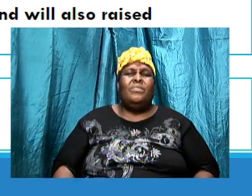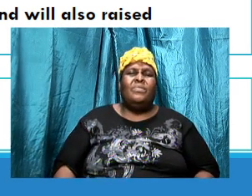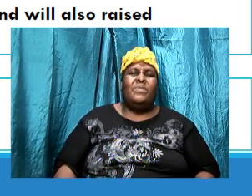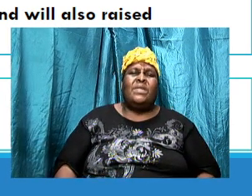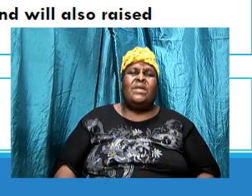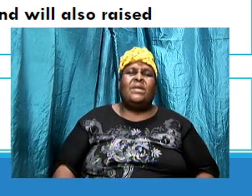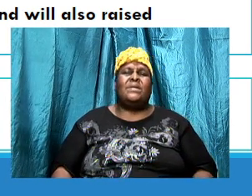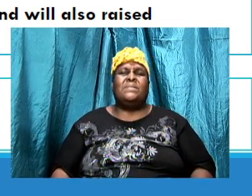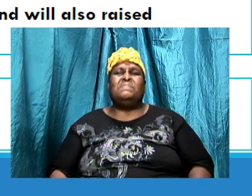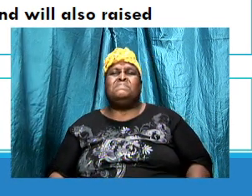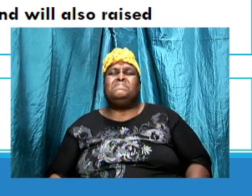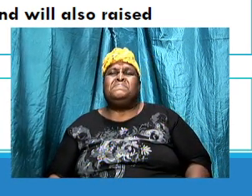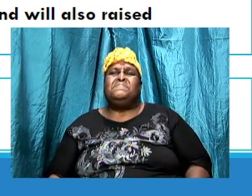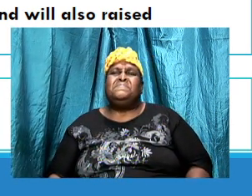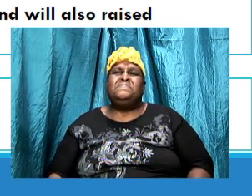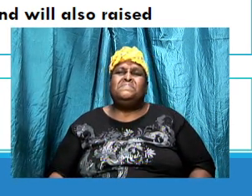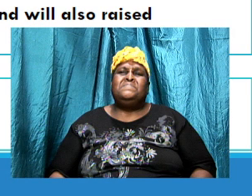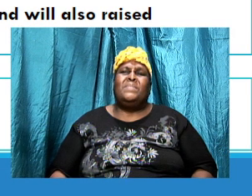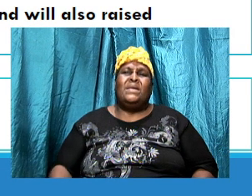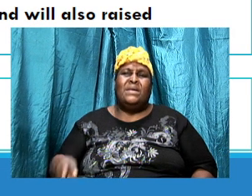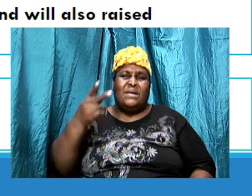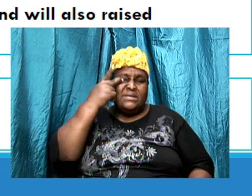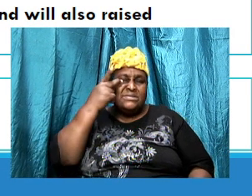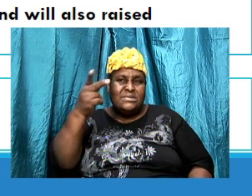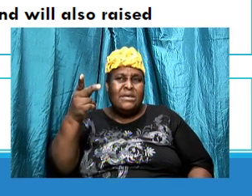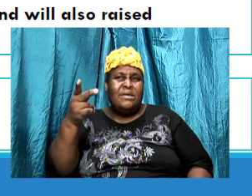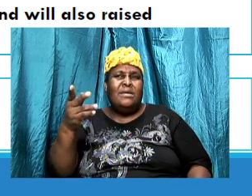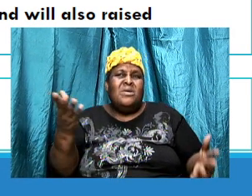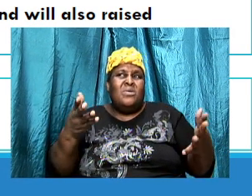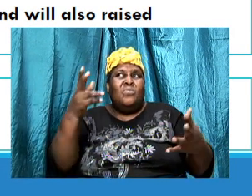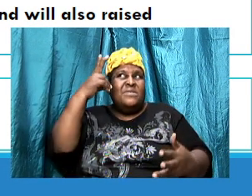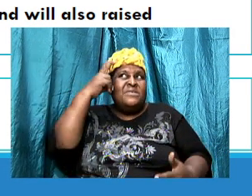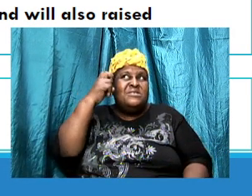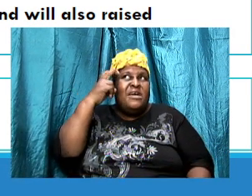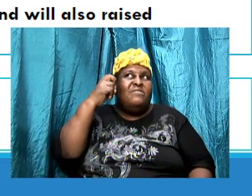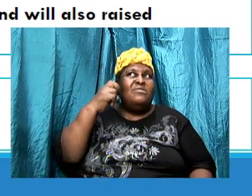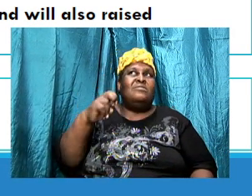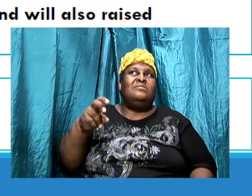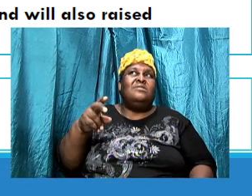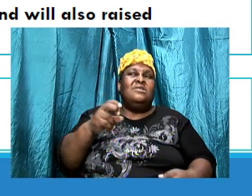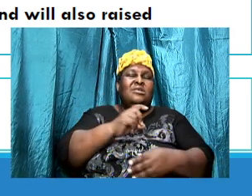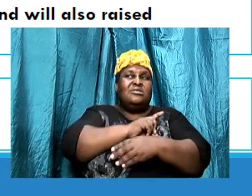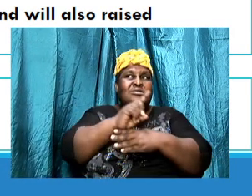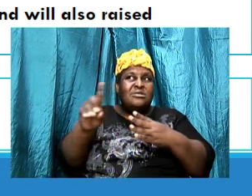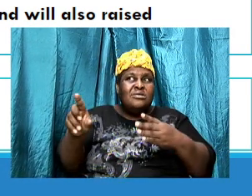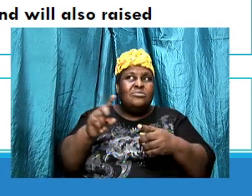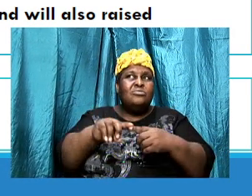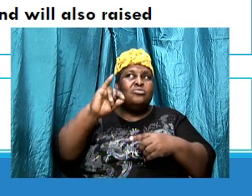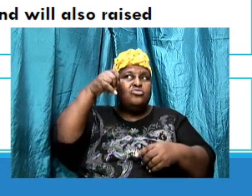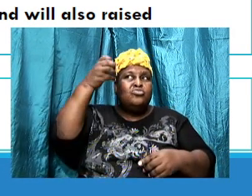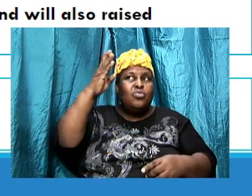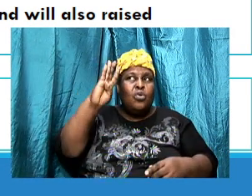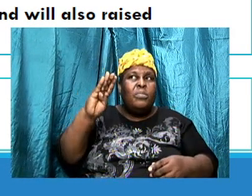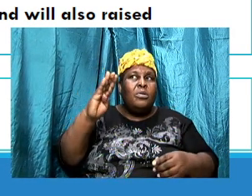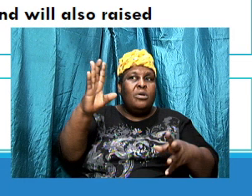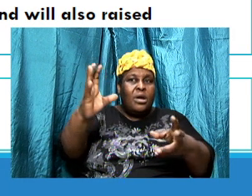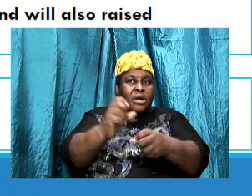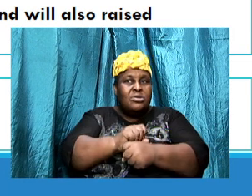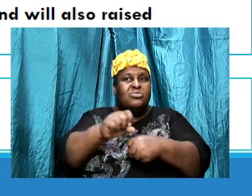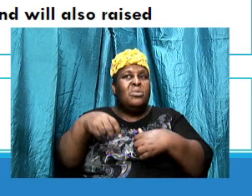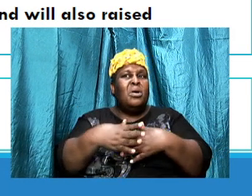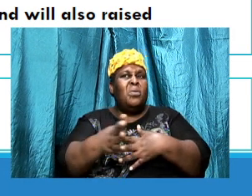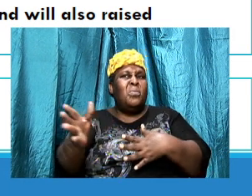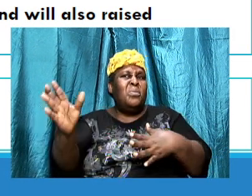persecute us, as it were. You saw what he did to Job, how he took away, how he killed his children, how he took away